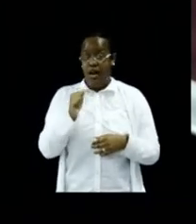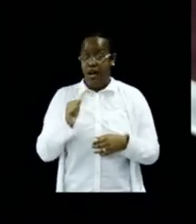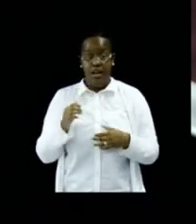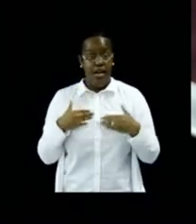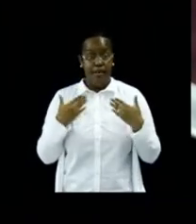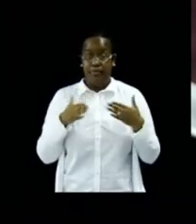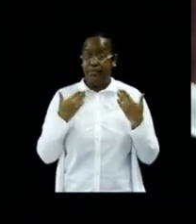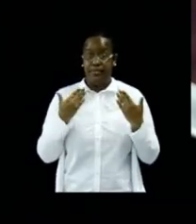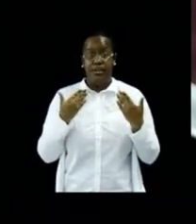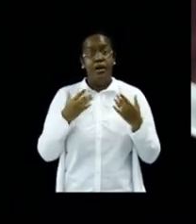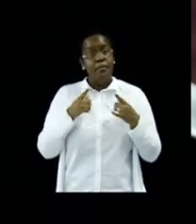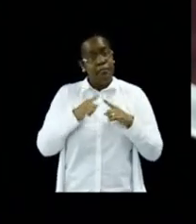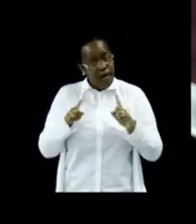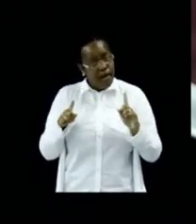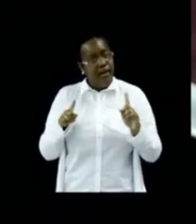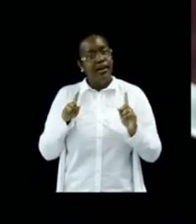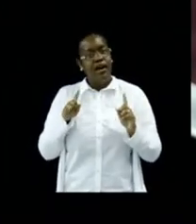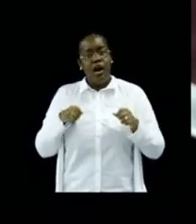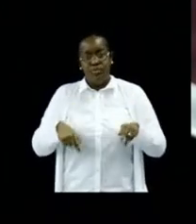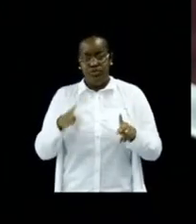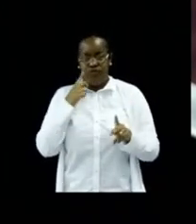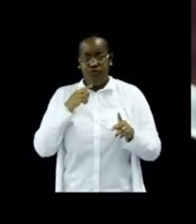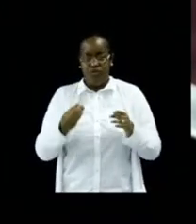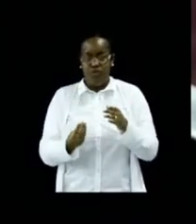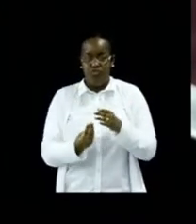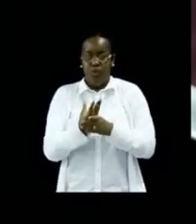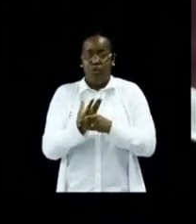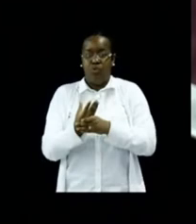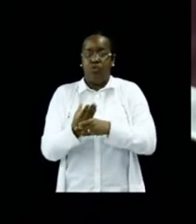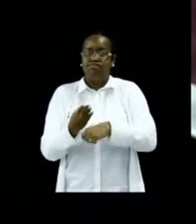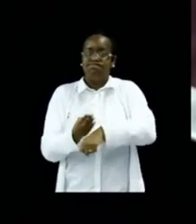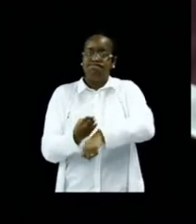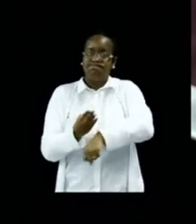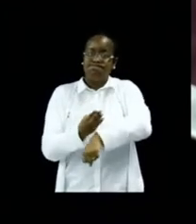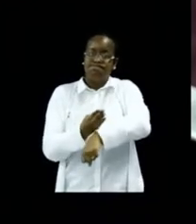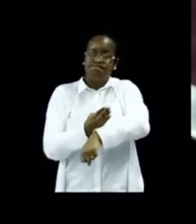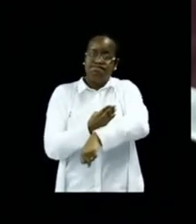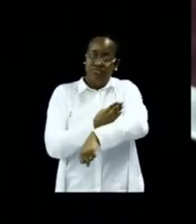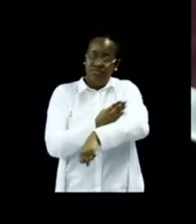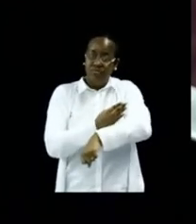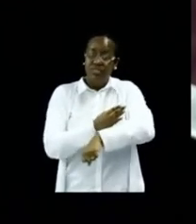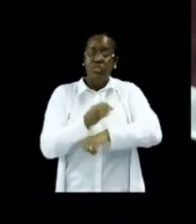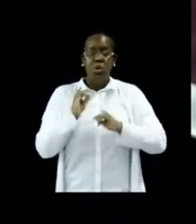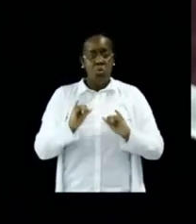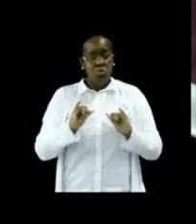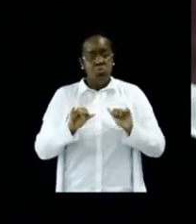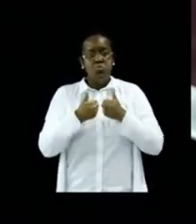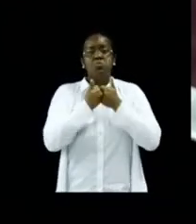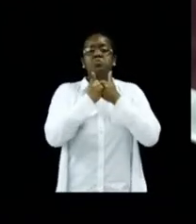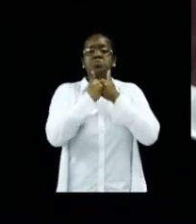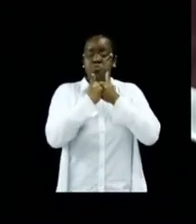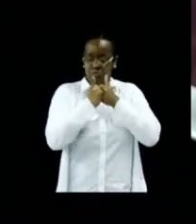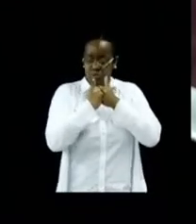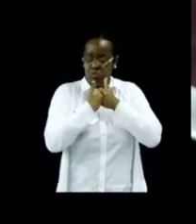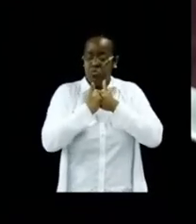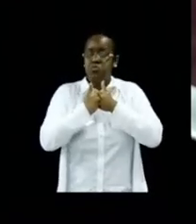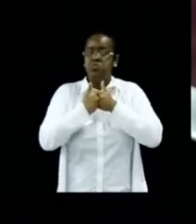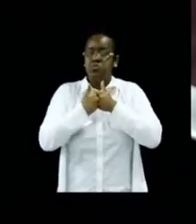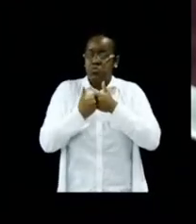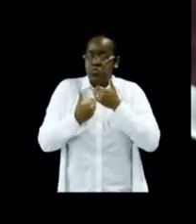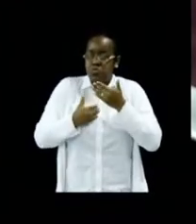opens opportunity for growth. So when you take heed to the adversity that you're going through, you'll learn to